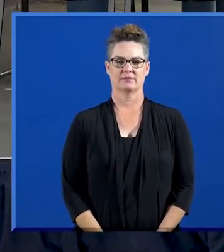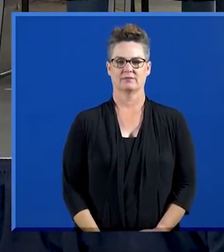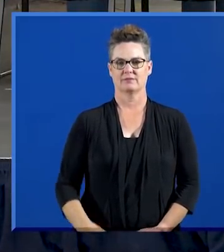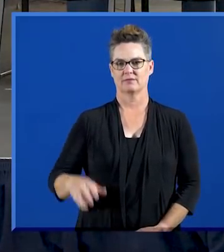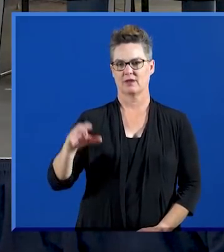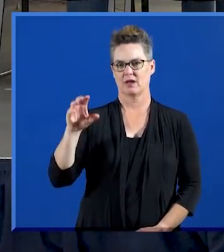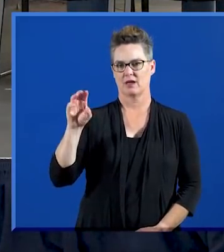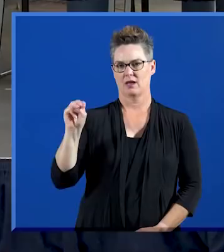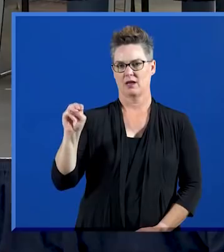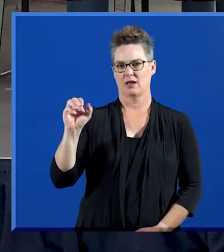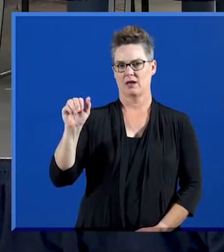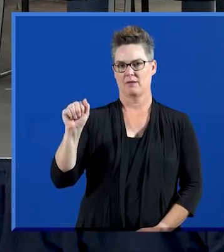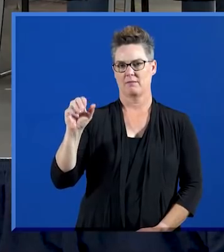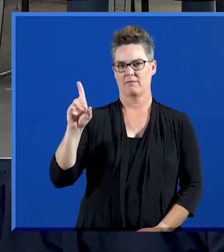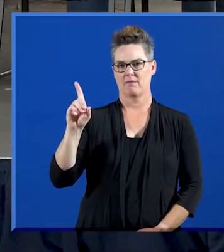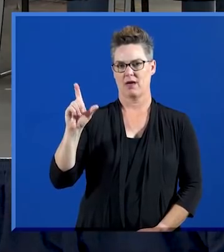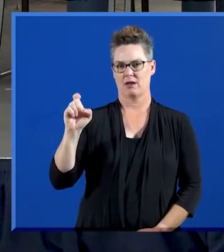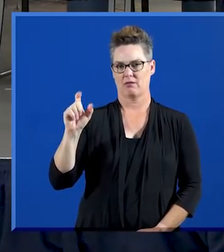Madeline Rose Murphy.